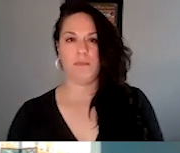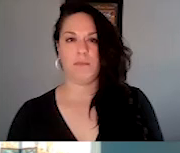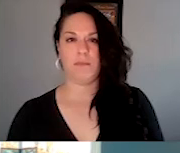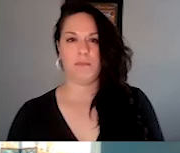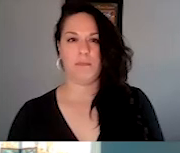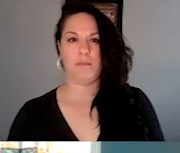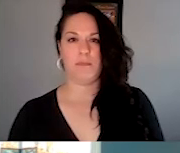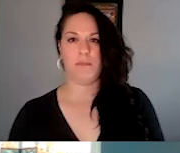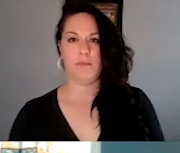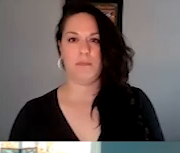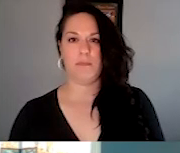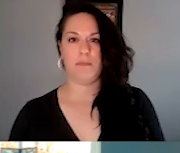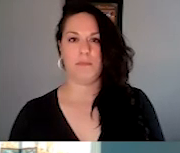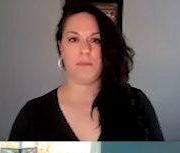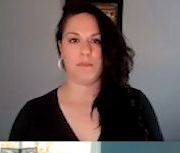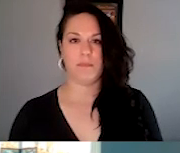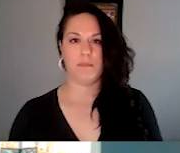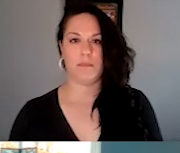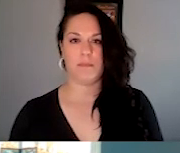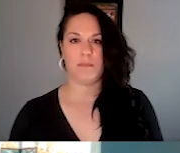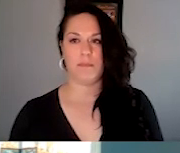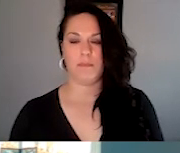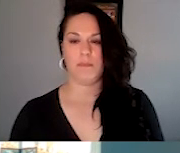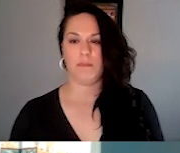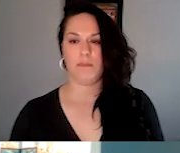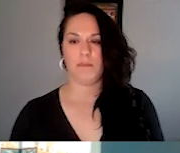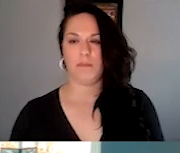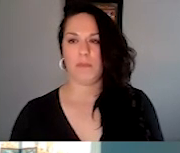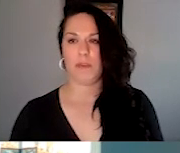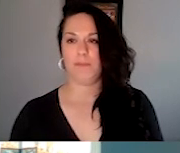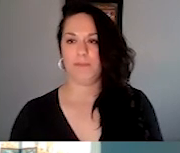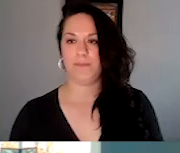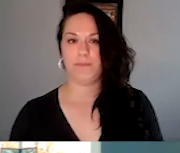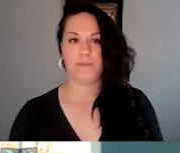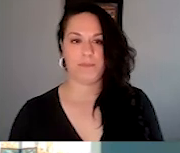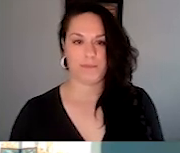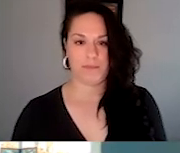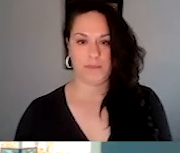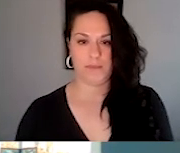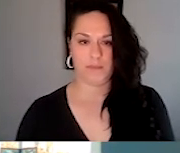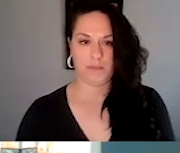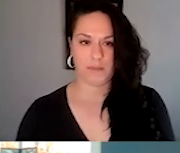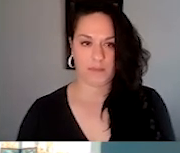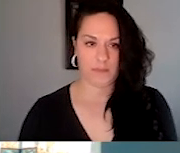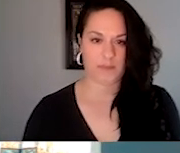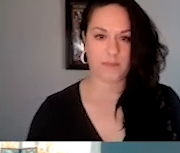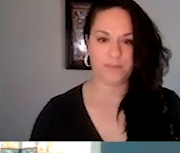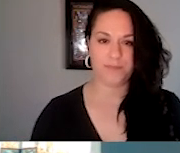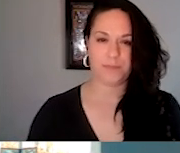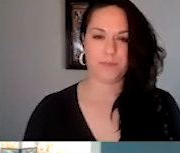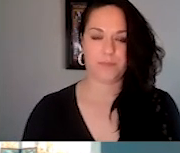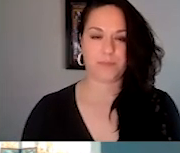and why should they care to make the case for statewide legislation? Or they went to the executive branch and made